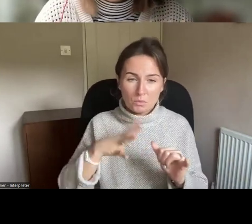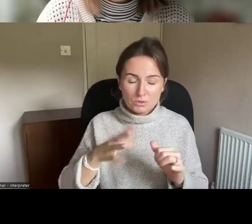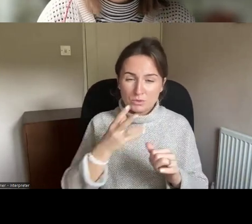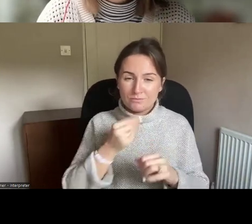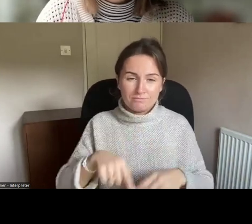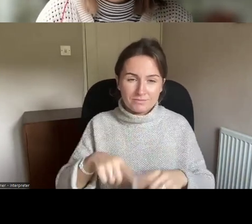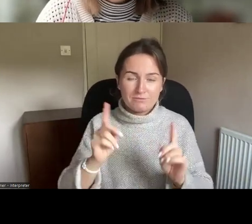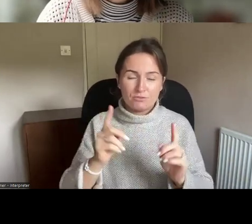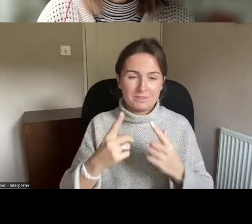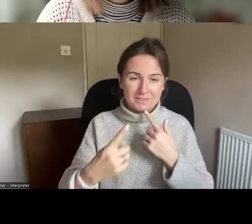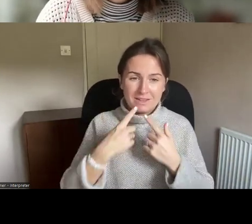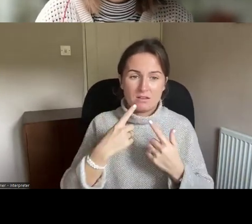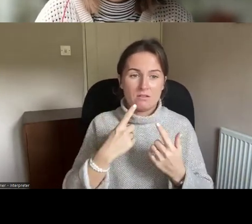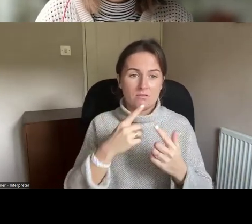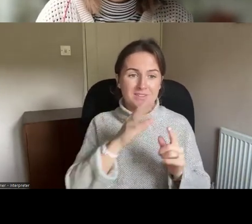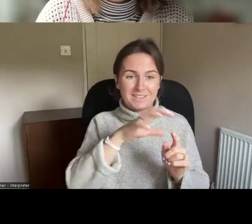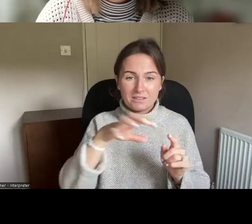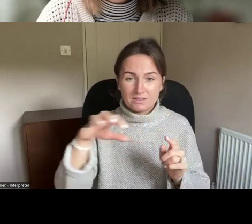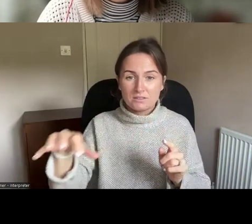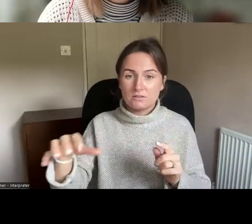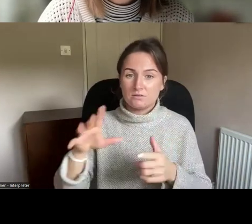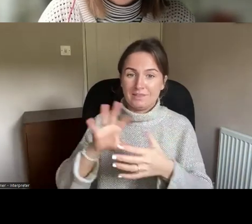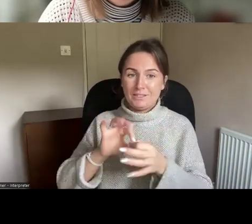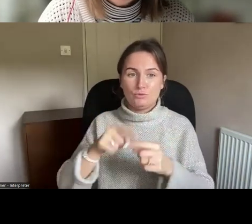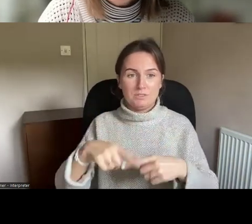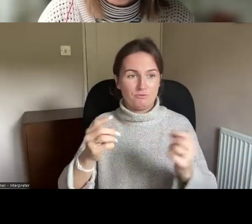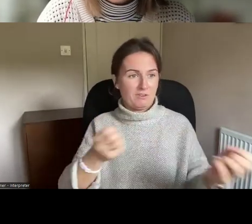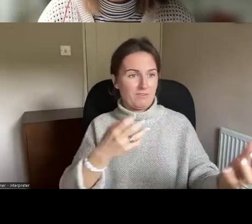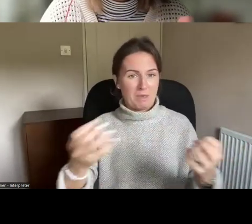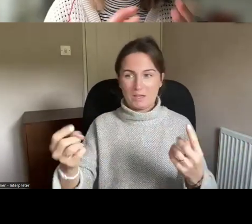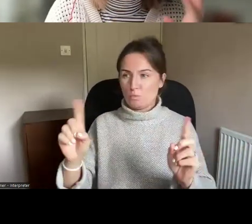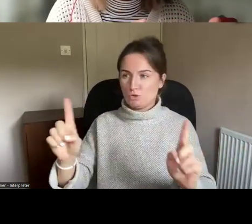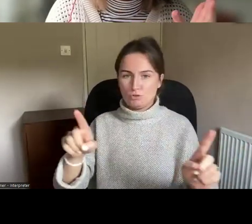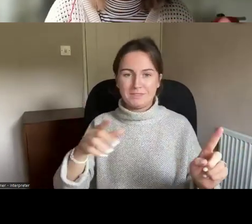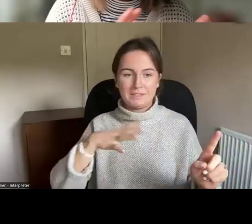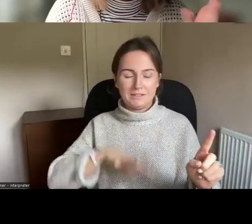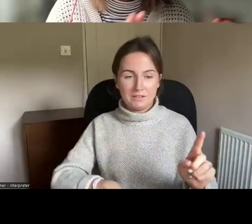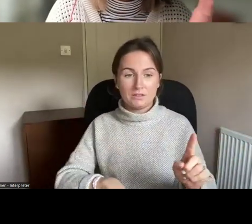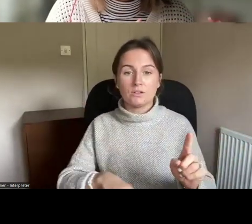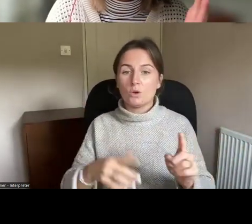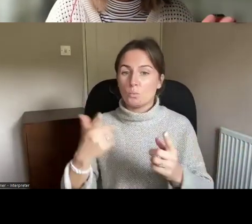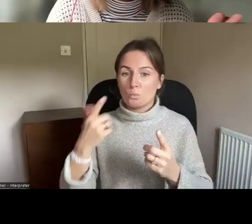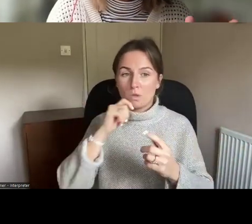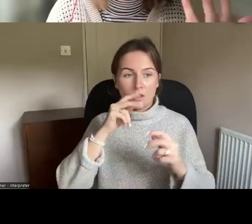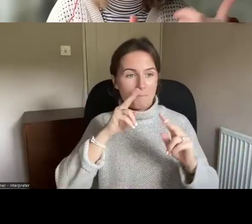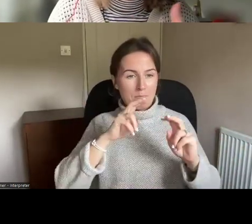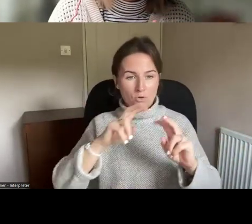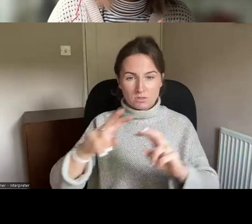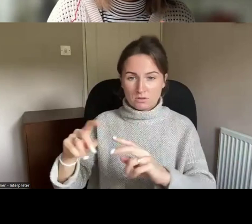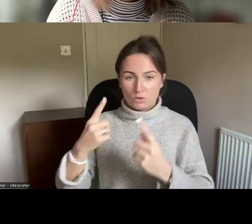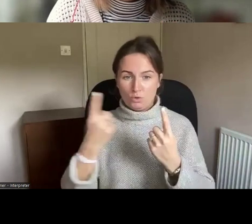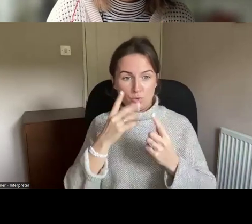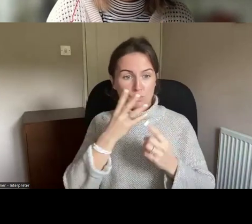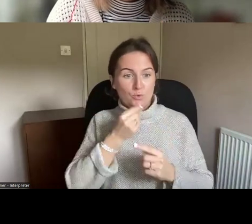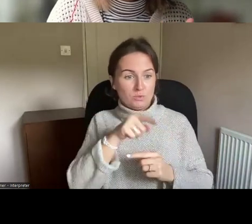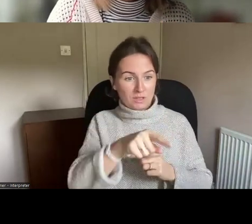sets responding to different requests. We will monitor who's using the site in terms of analytics, how many people are you on different pages, what